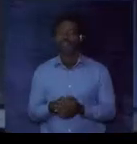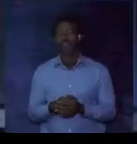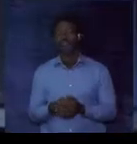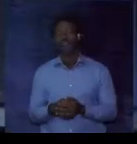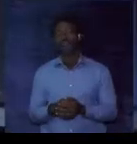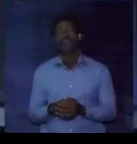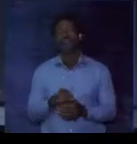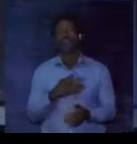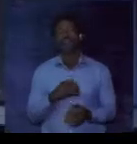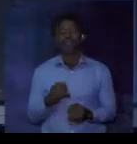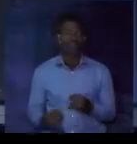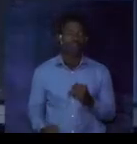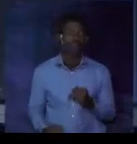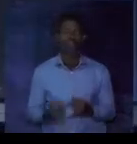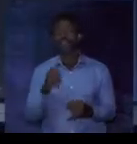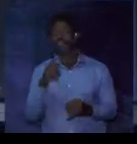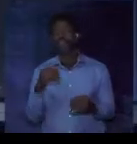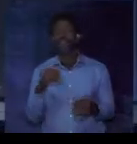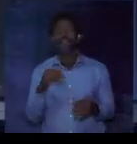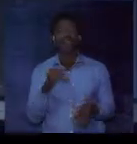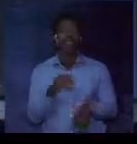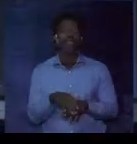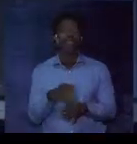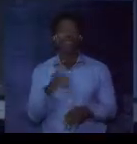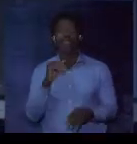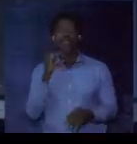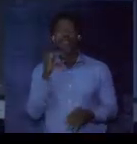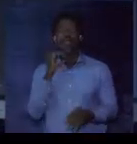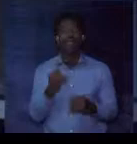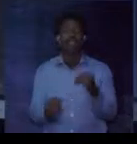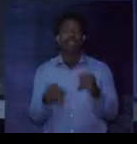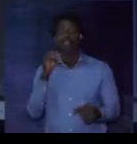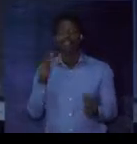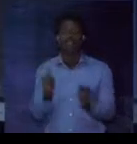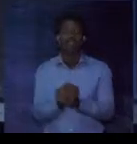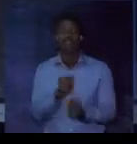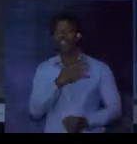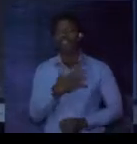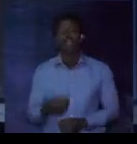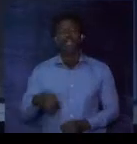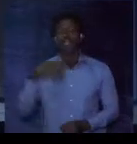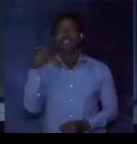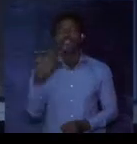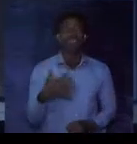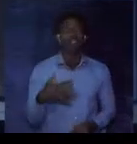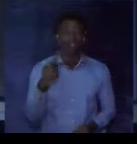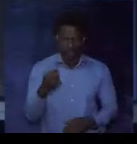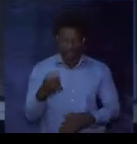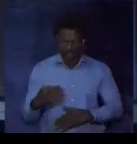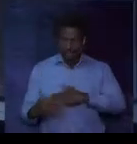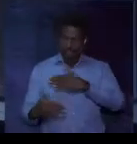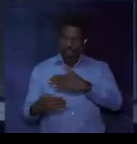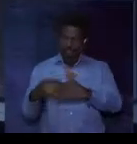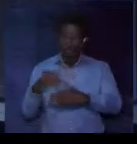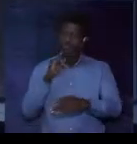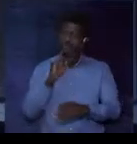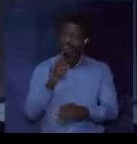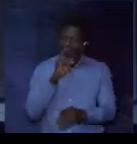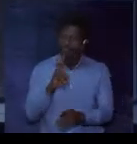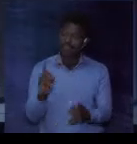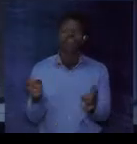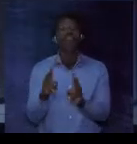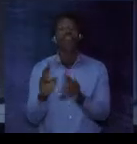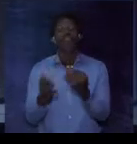here is just the and connecting 652. Then finally you end it with and 3. So